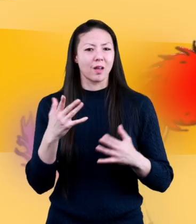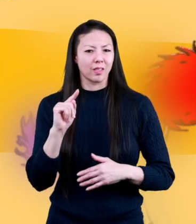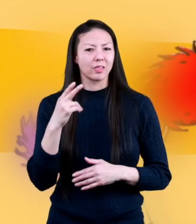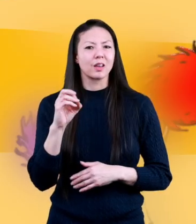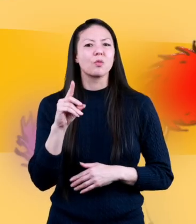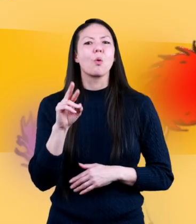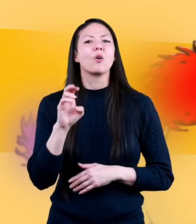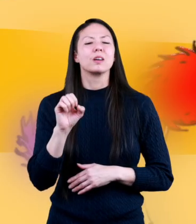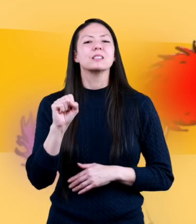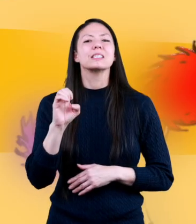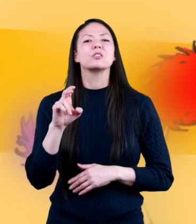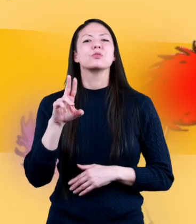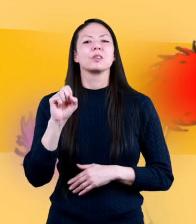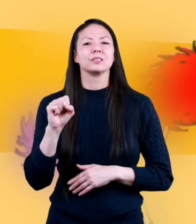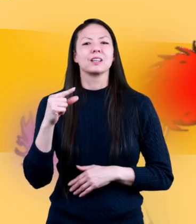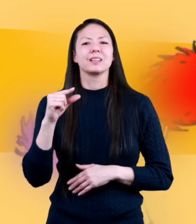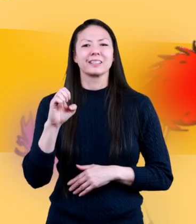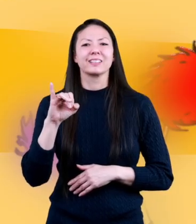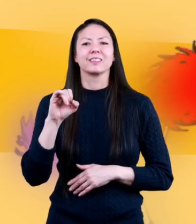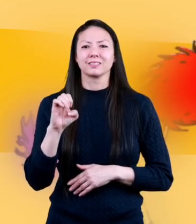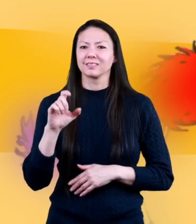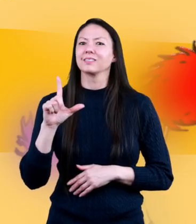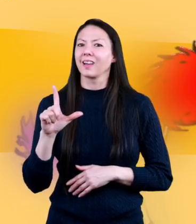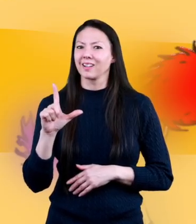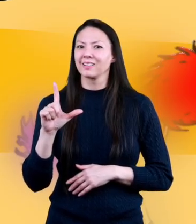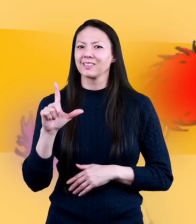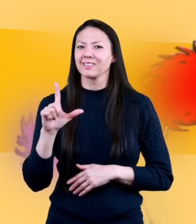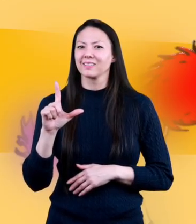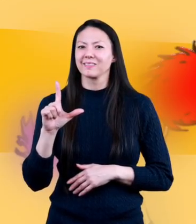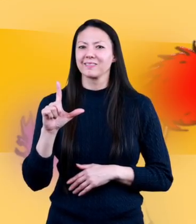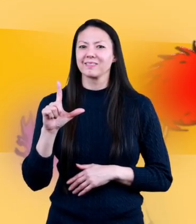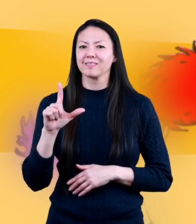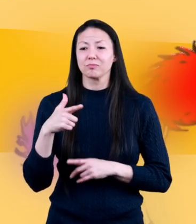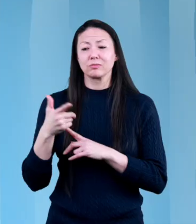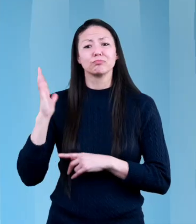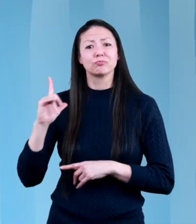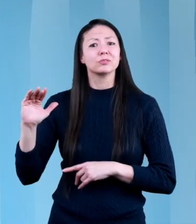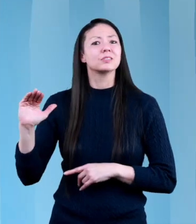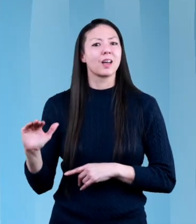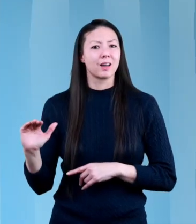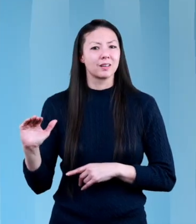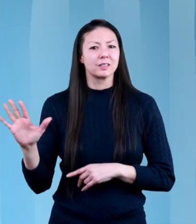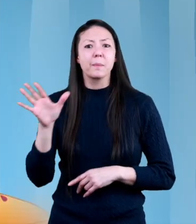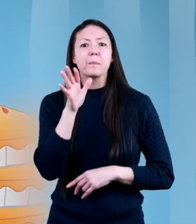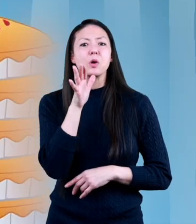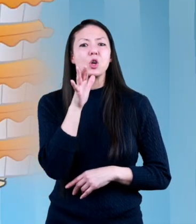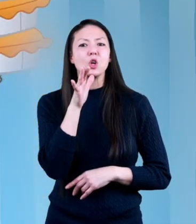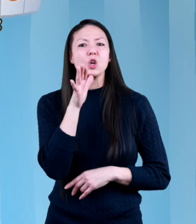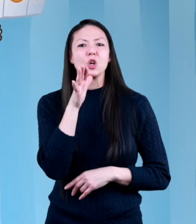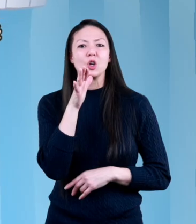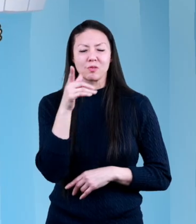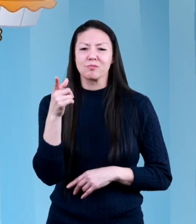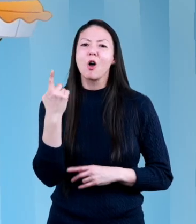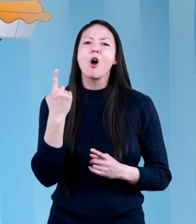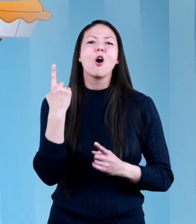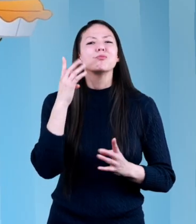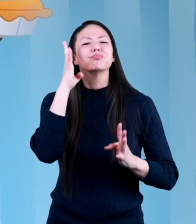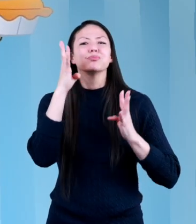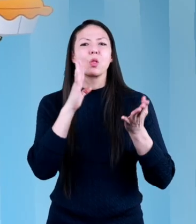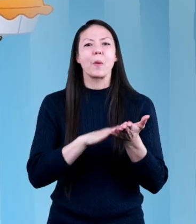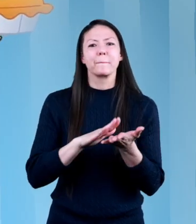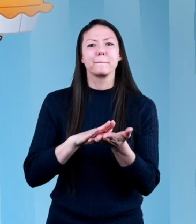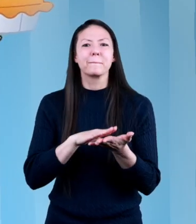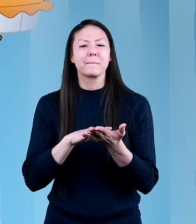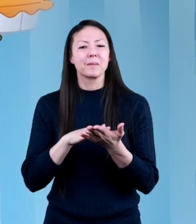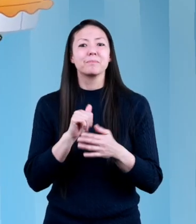real name was Theodore Seuss Geisel. When he was a child, his mother used to make up